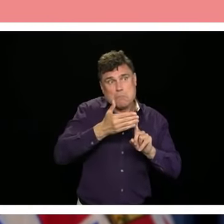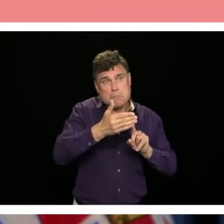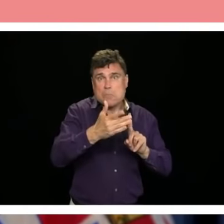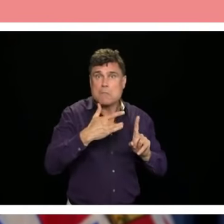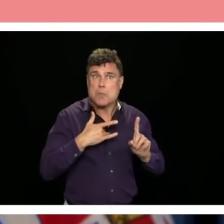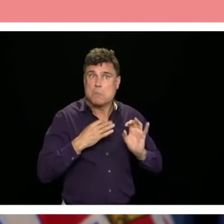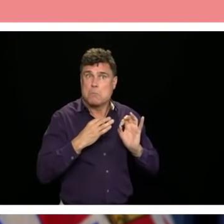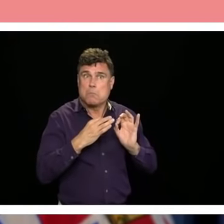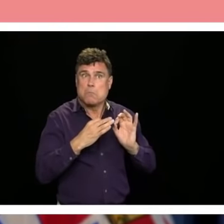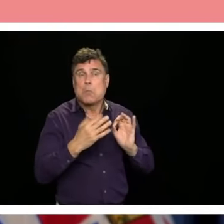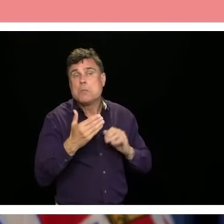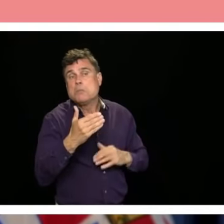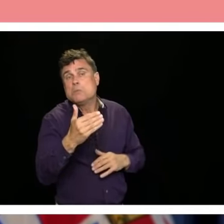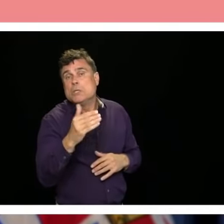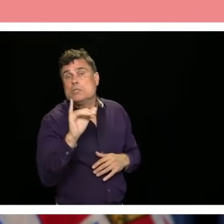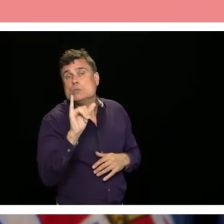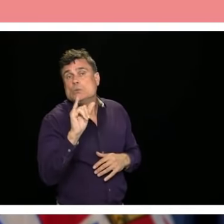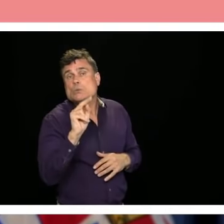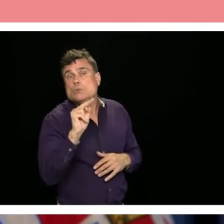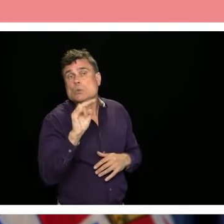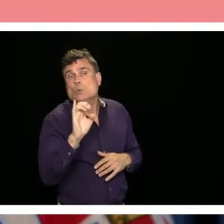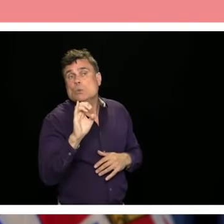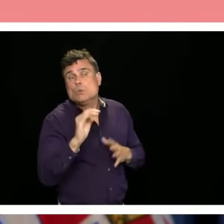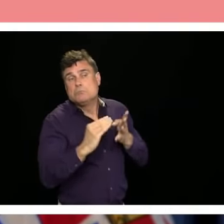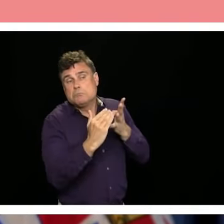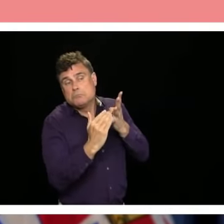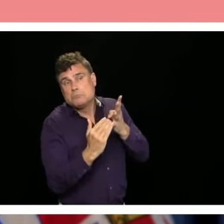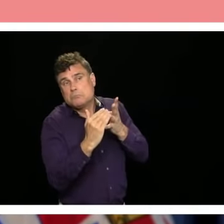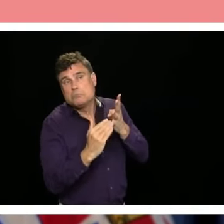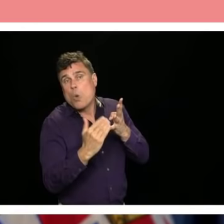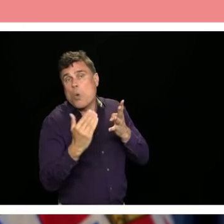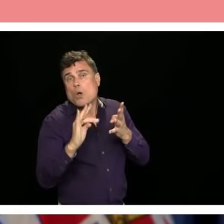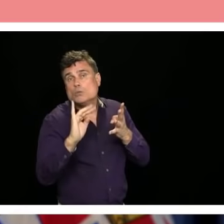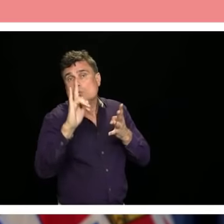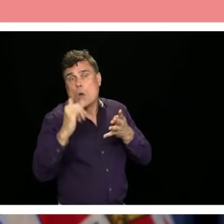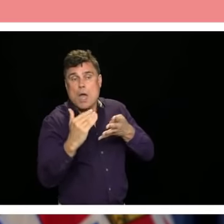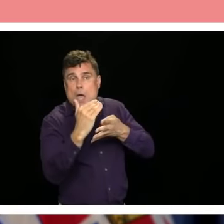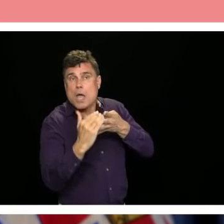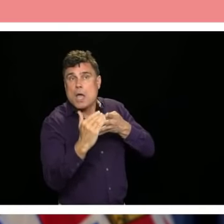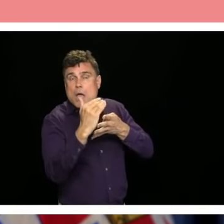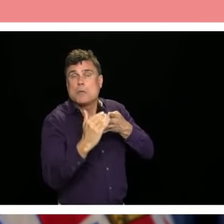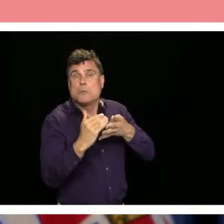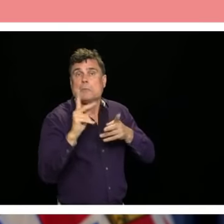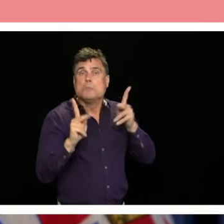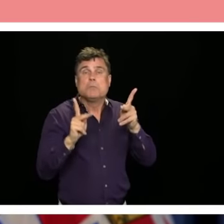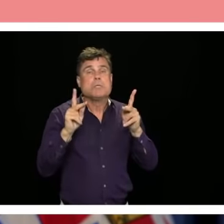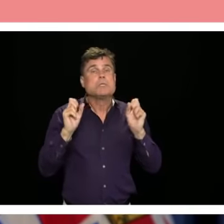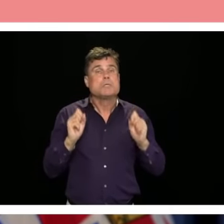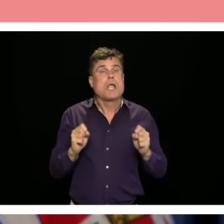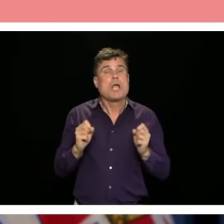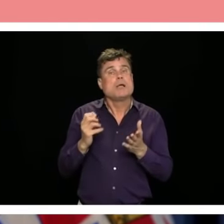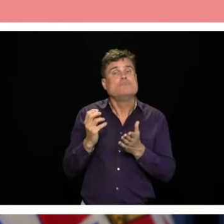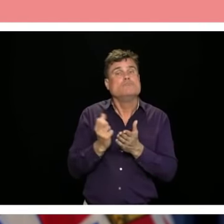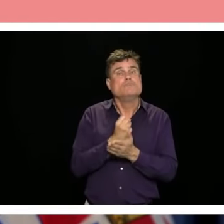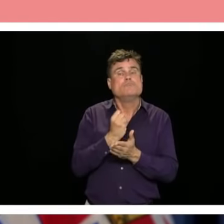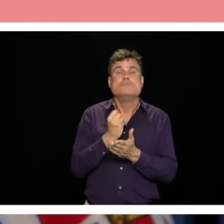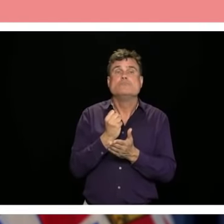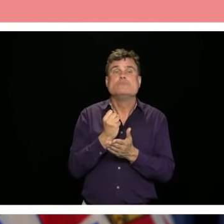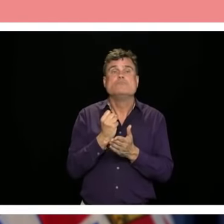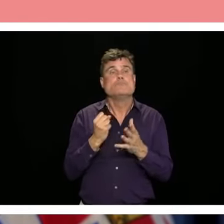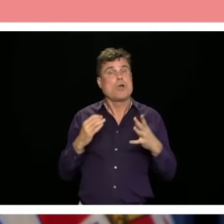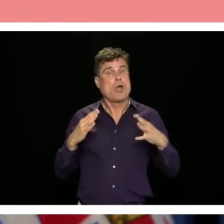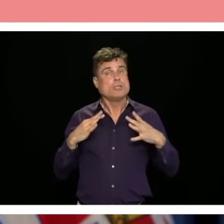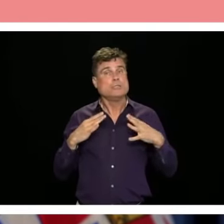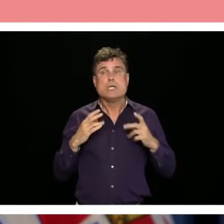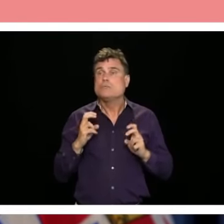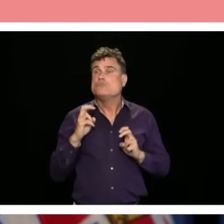have many things in place that we did not have, and we will continue to have that and to be watching very carefully. But if everything continues to